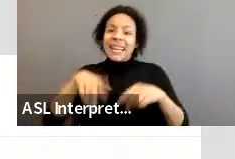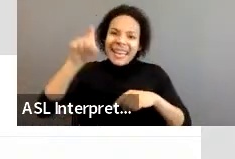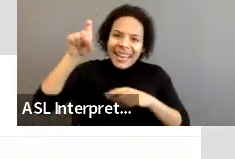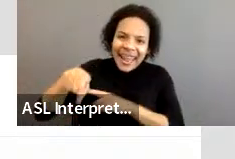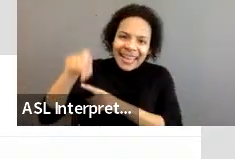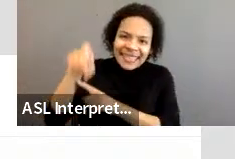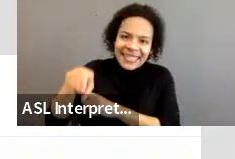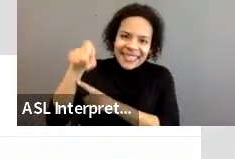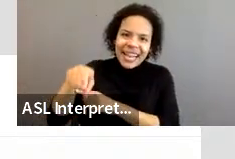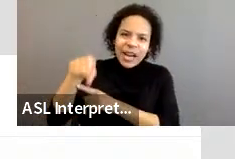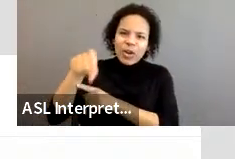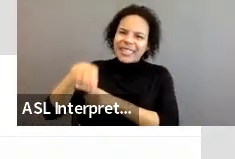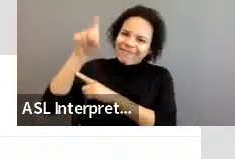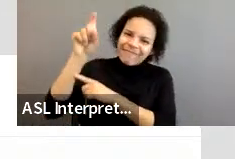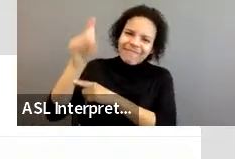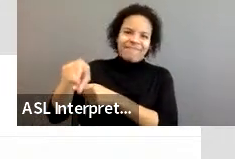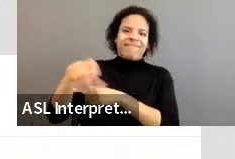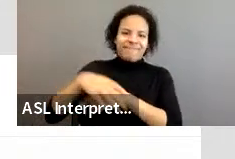Necessary, yes.